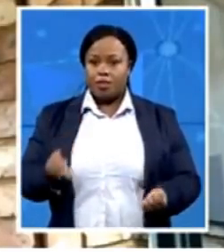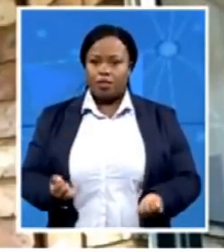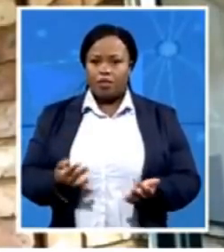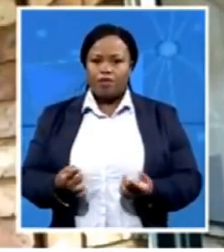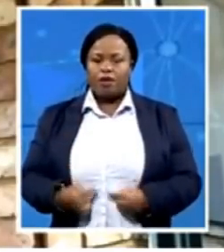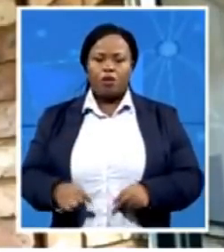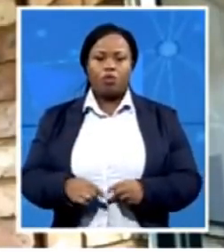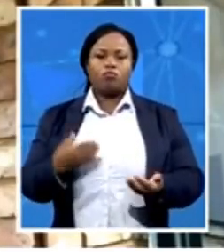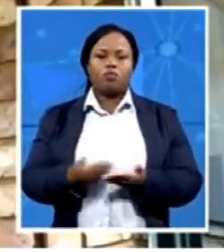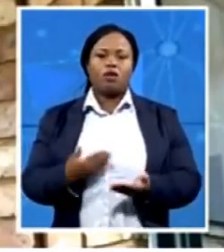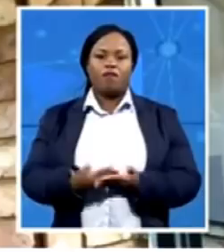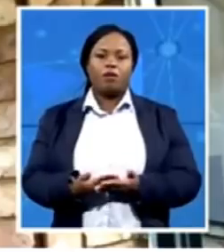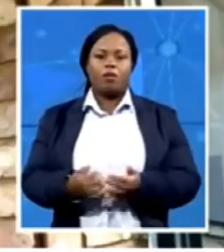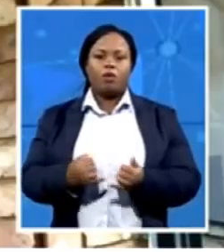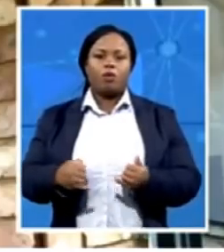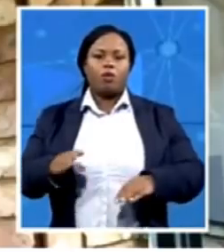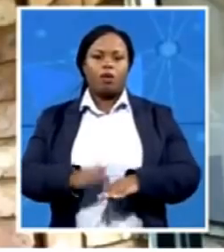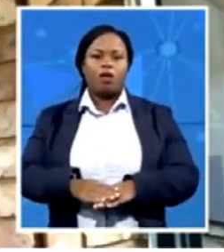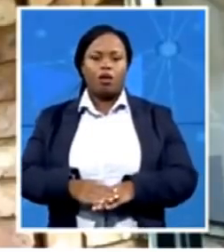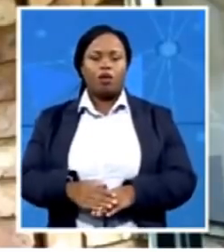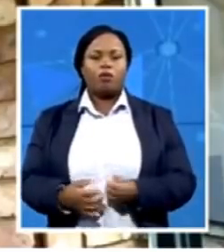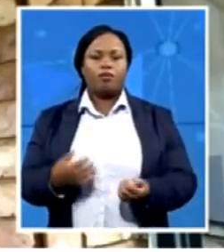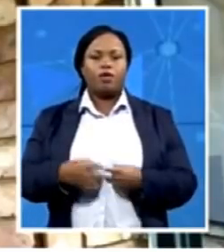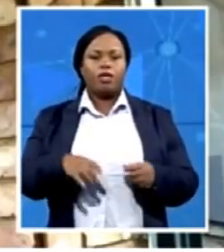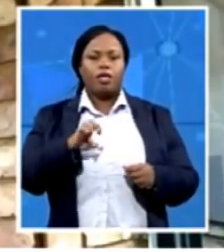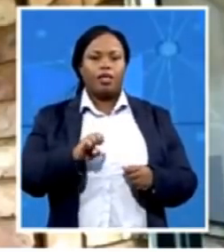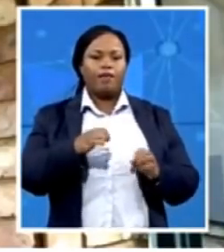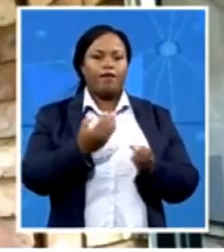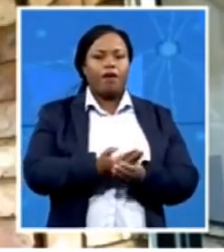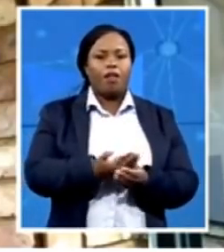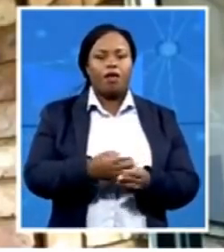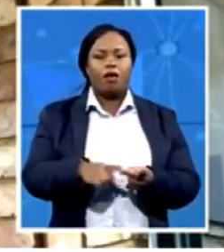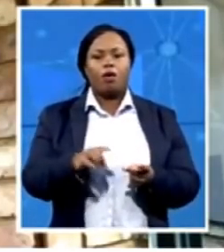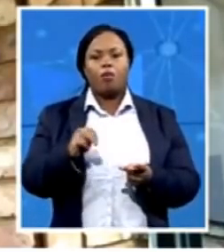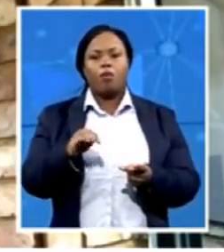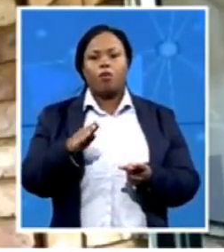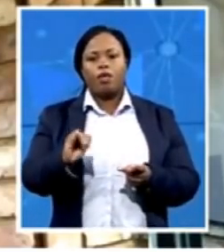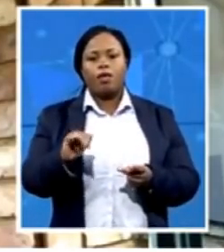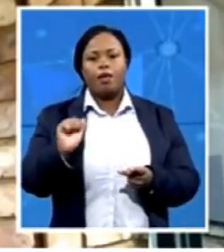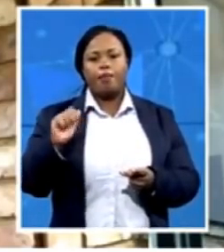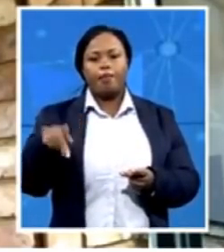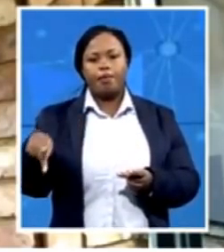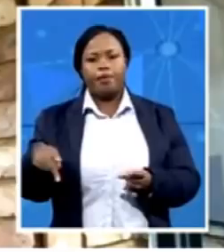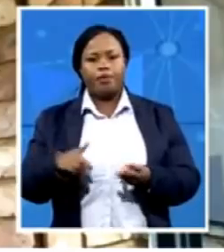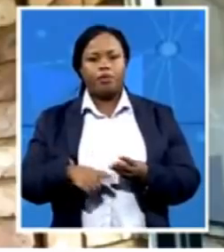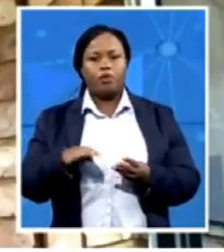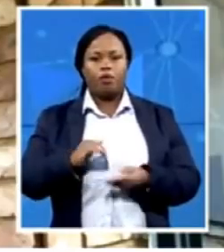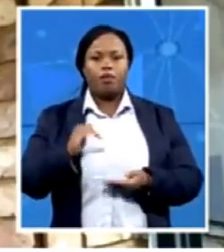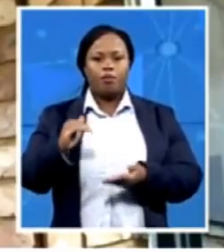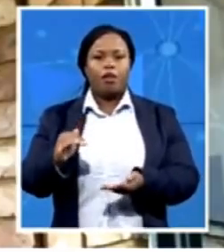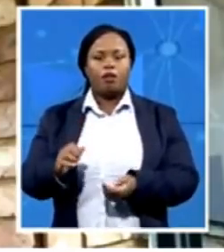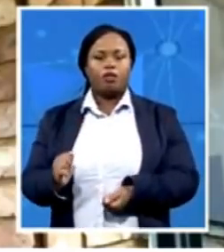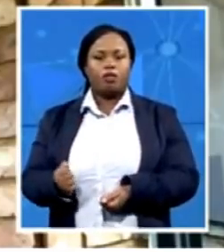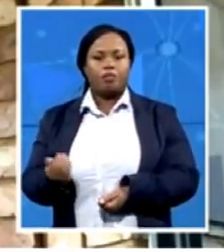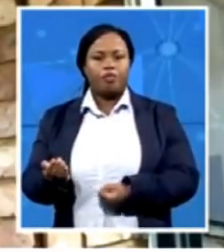online channels. We've got e-filing, we've got Mobi app, we've got bulk submission channels. This is just to